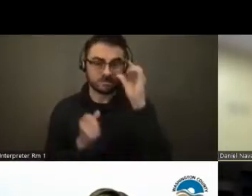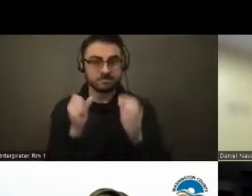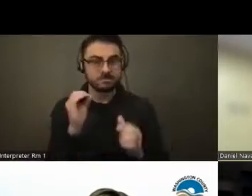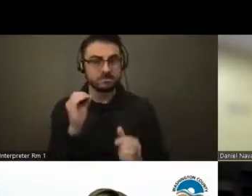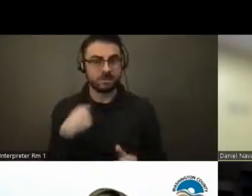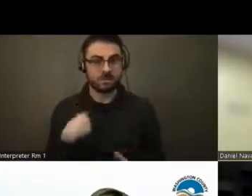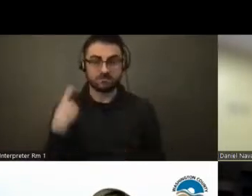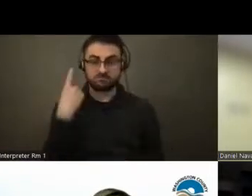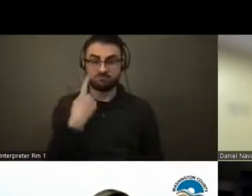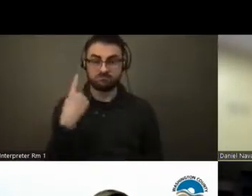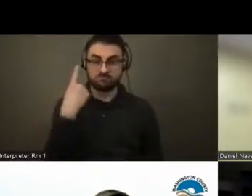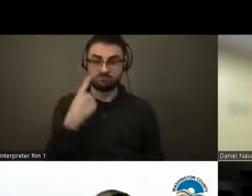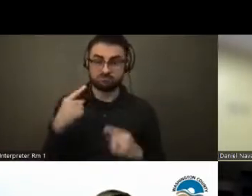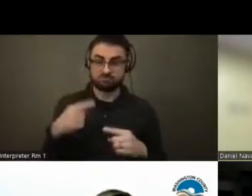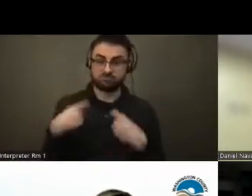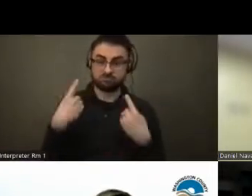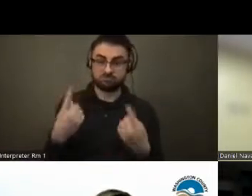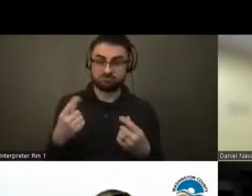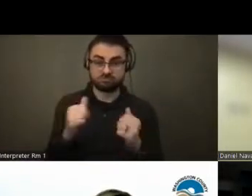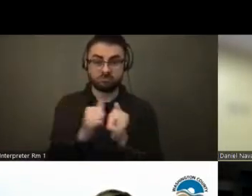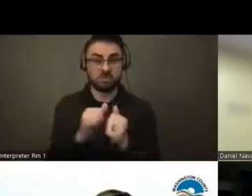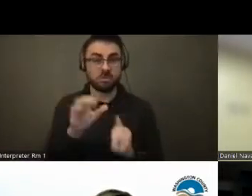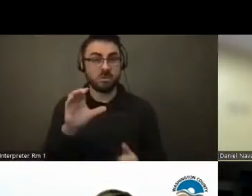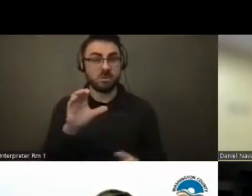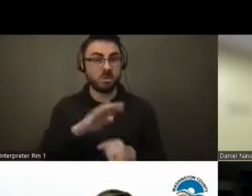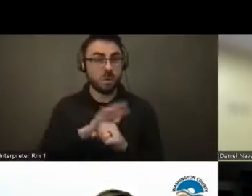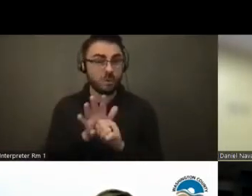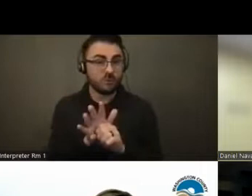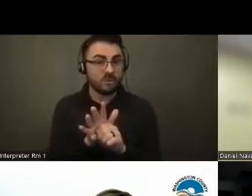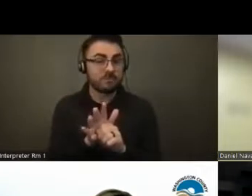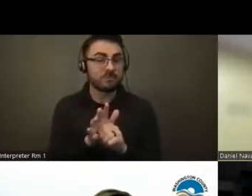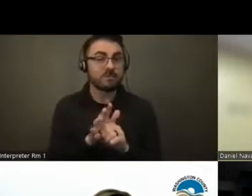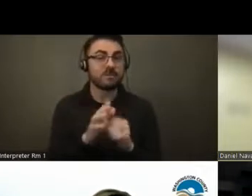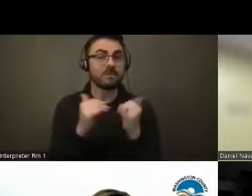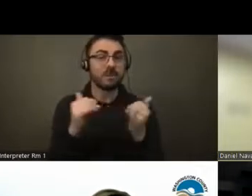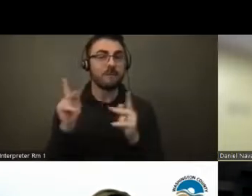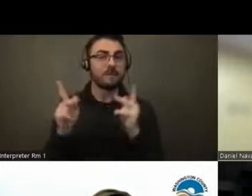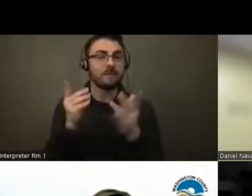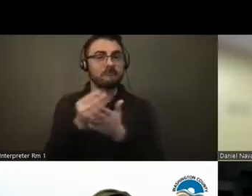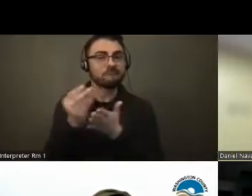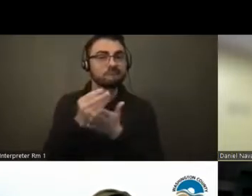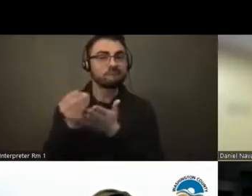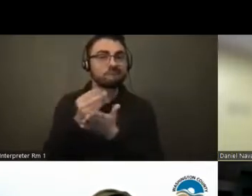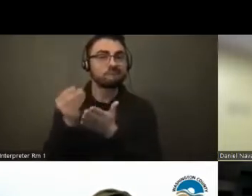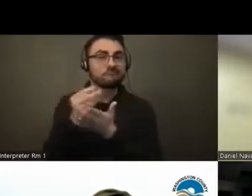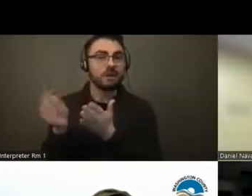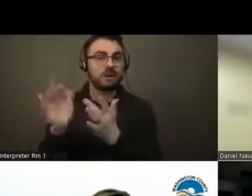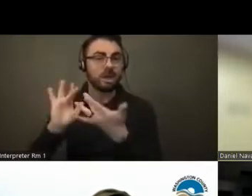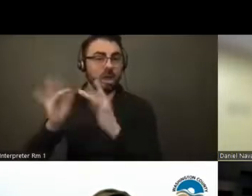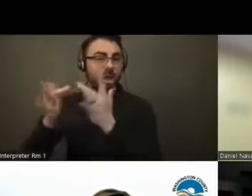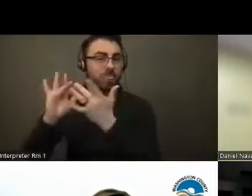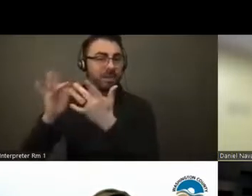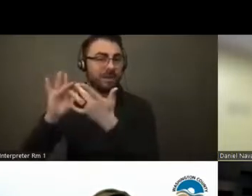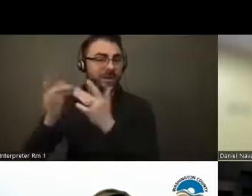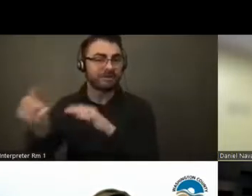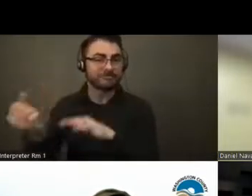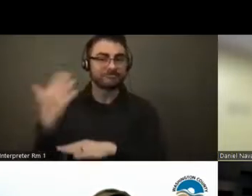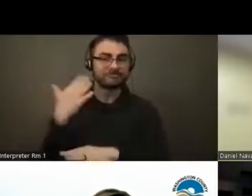COVID and a lot of people shifting towards purchasing online, we're seeing